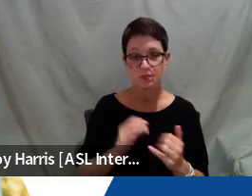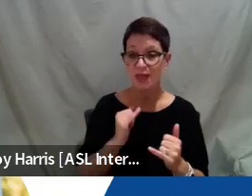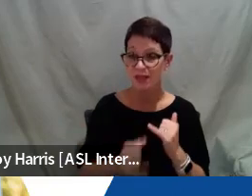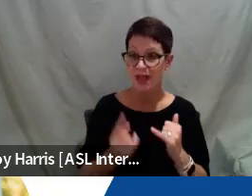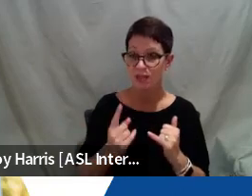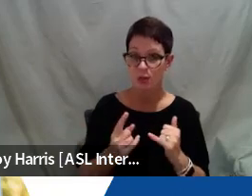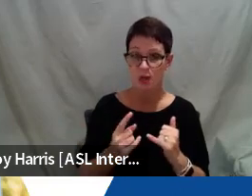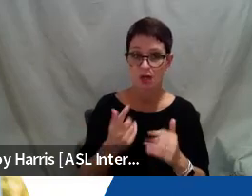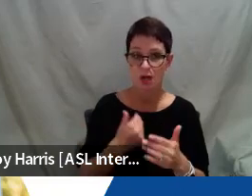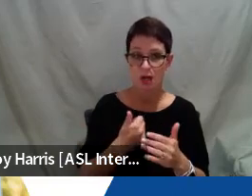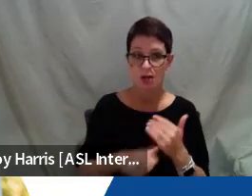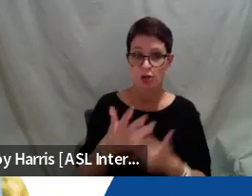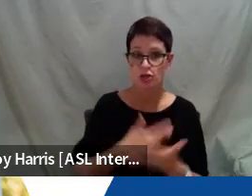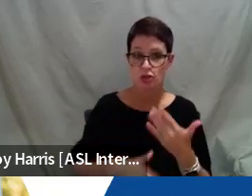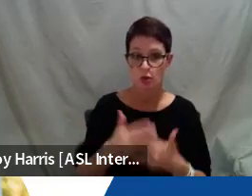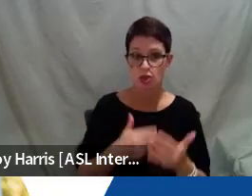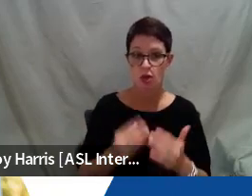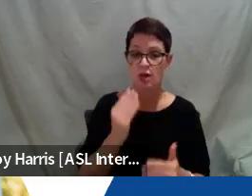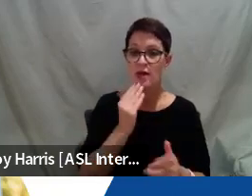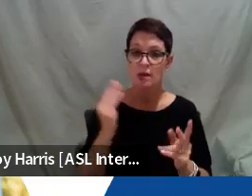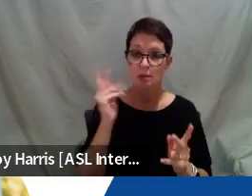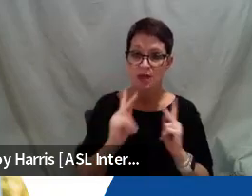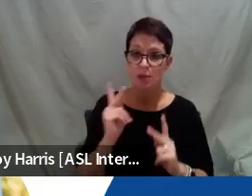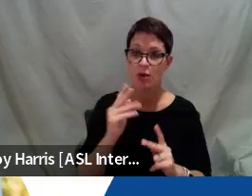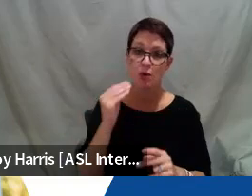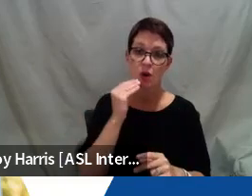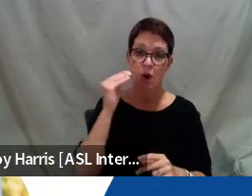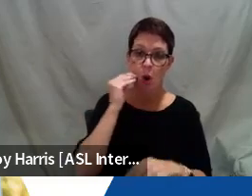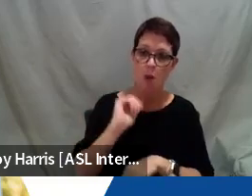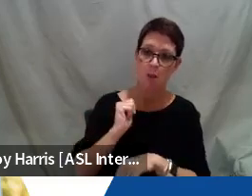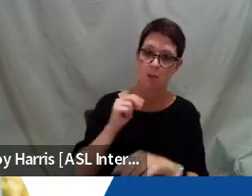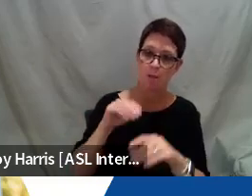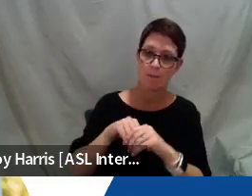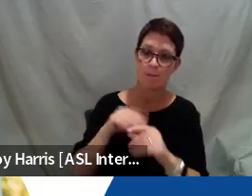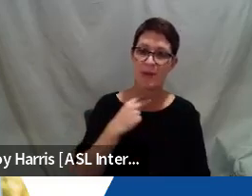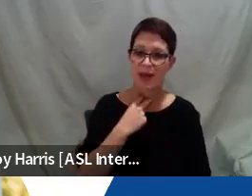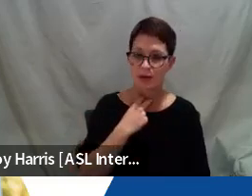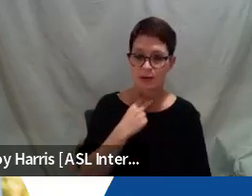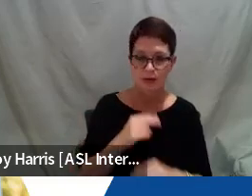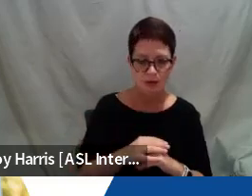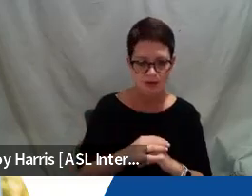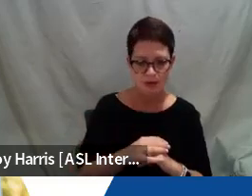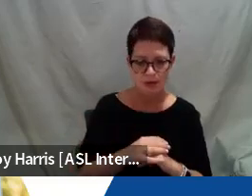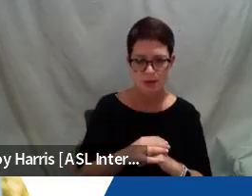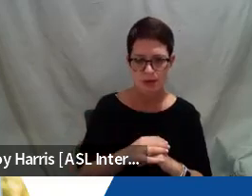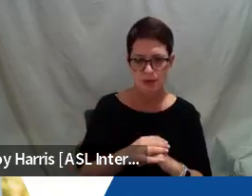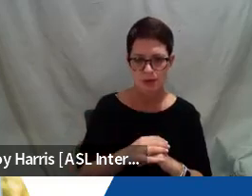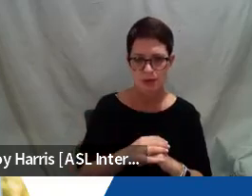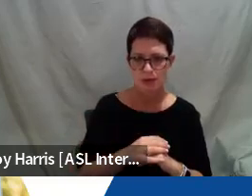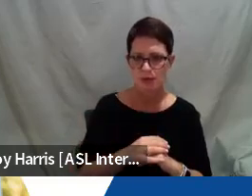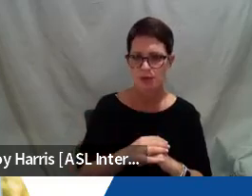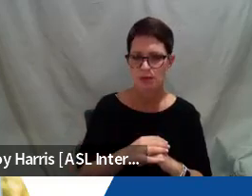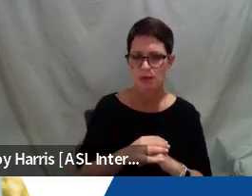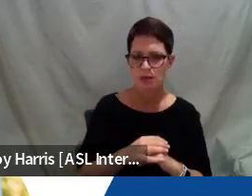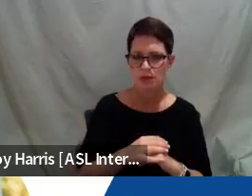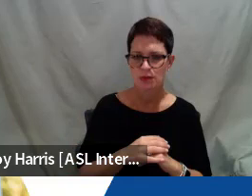listed under social factors are people who are homebound. Là những cái người mà làm việc ở nhà,